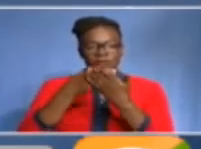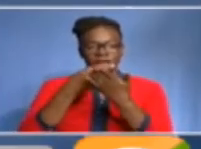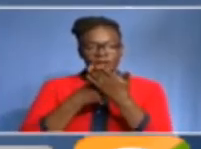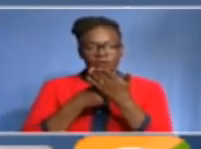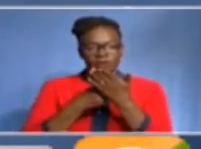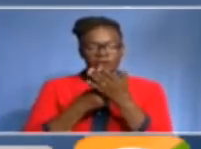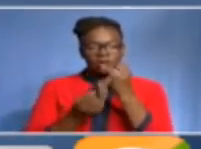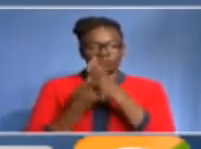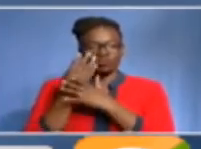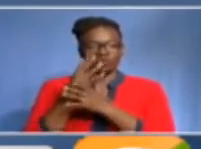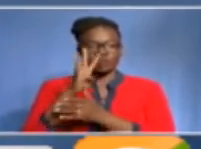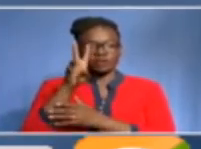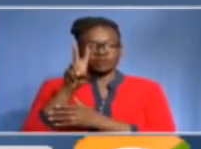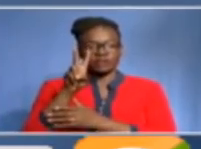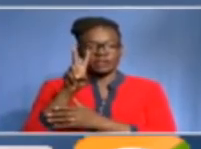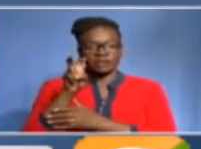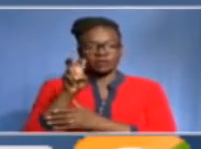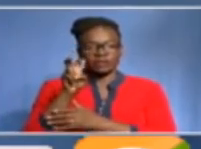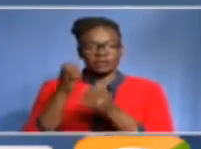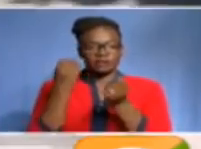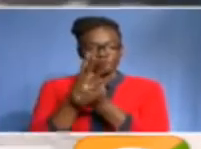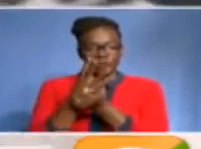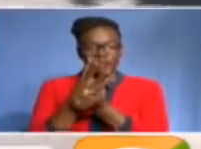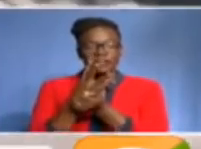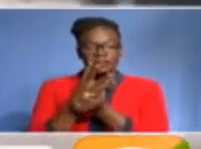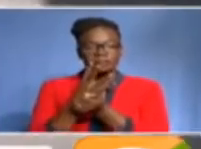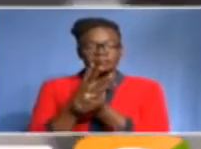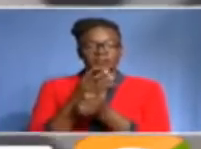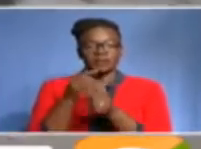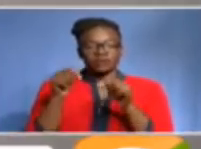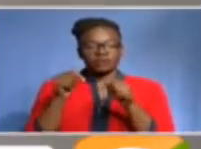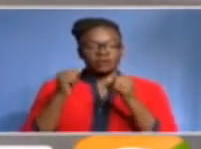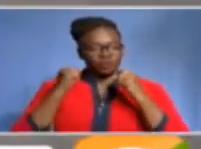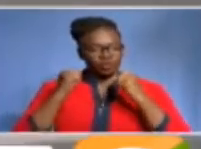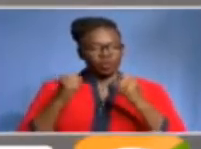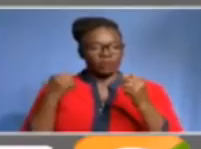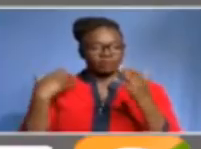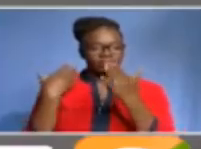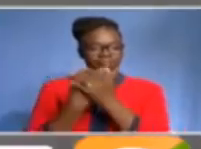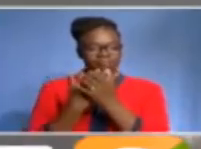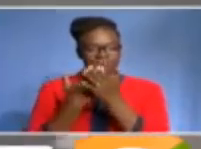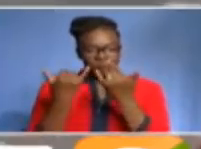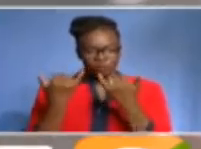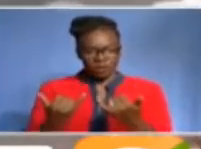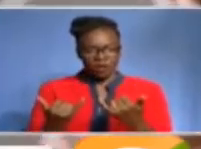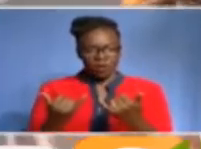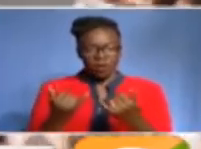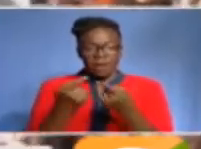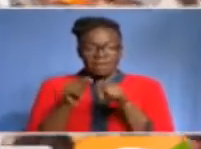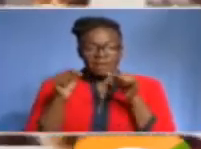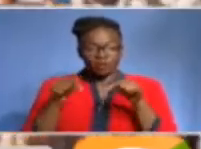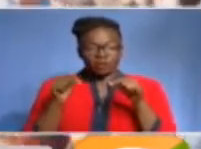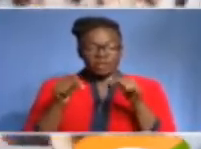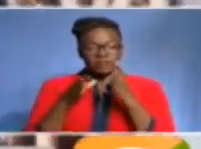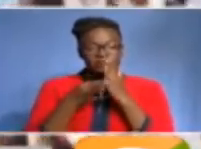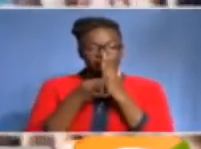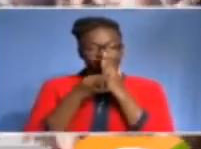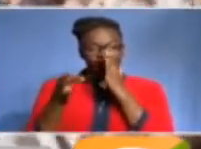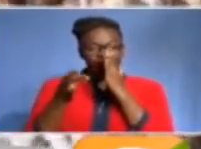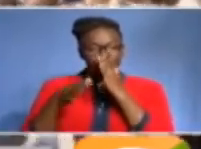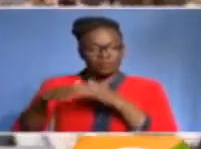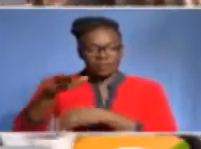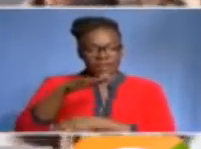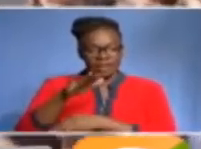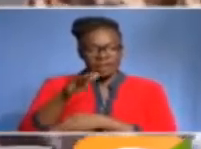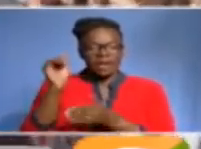course in 2014 by Kenyan Dennis Kimeto, has stood firm until now. It was ominous that the famous course will produce another